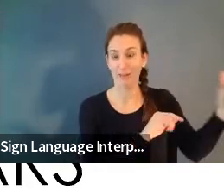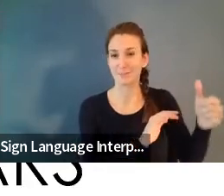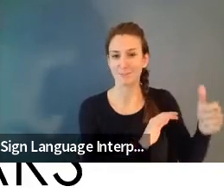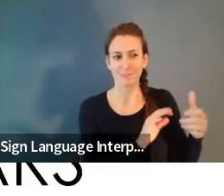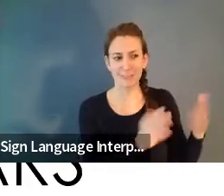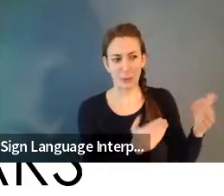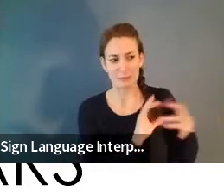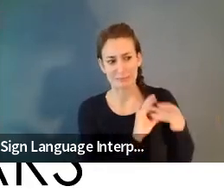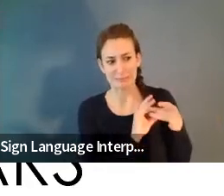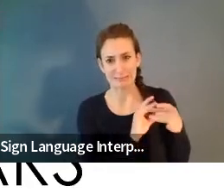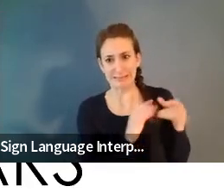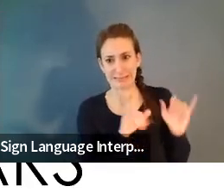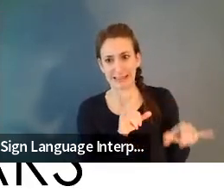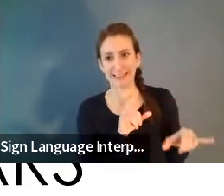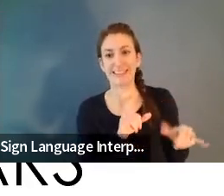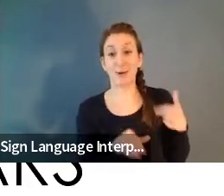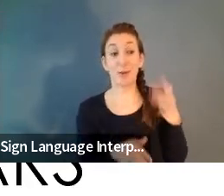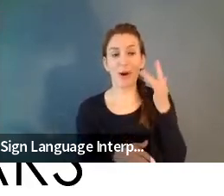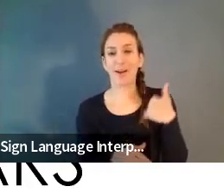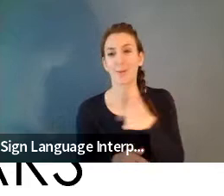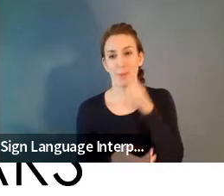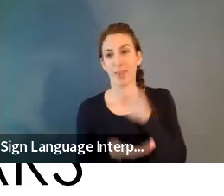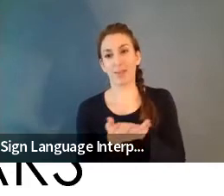we, again, all believe in the program.